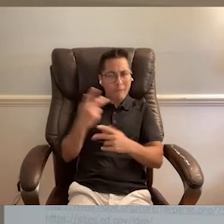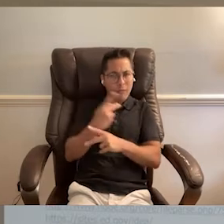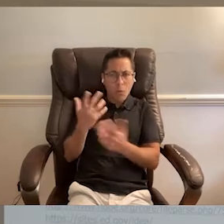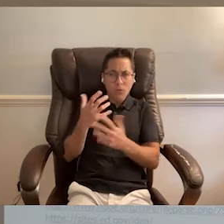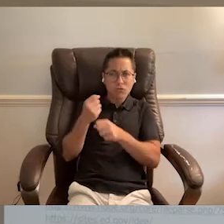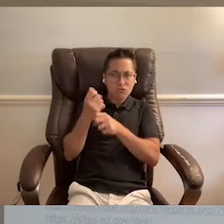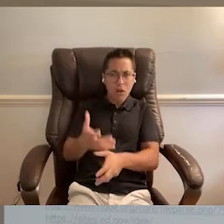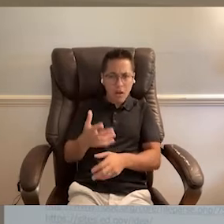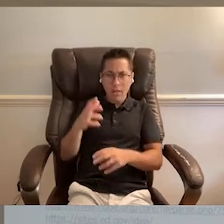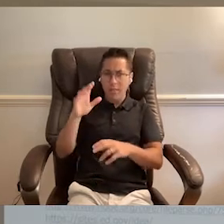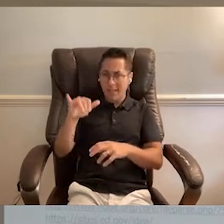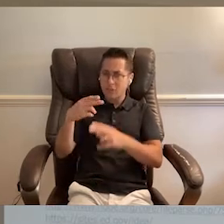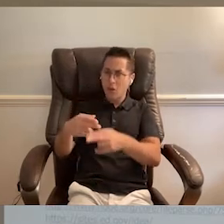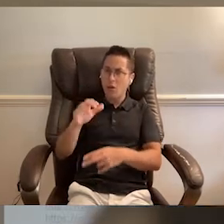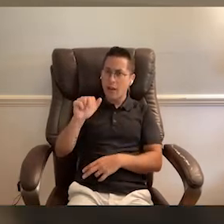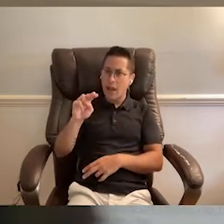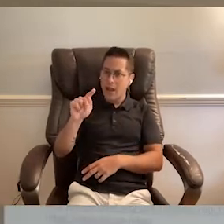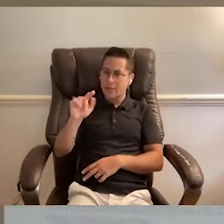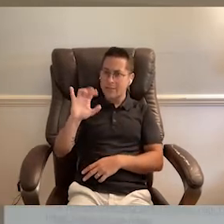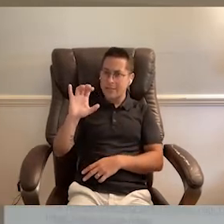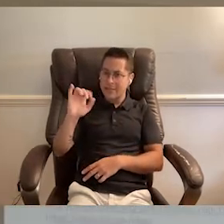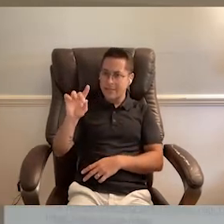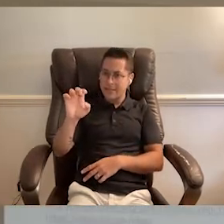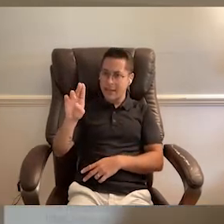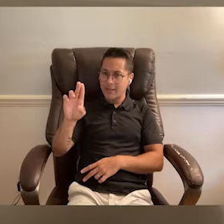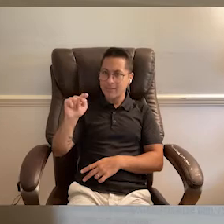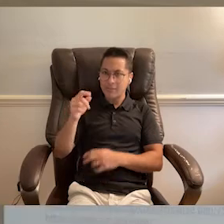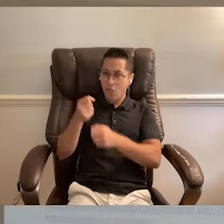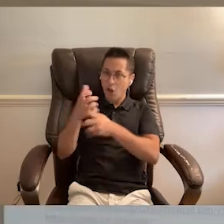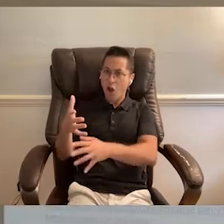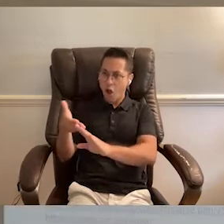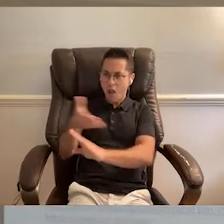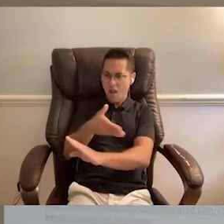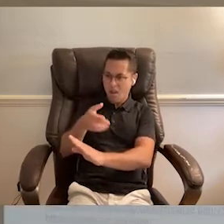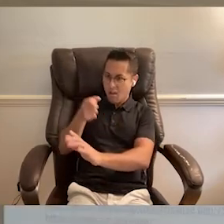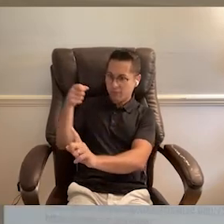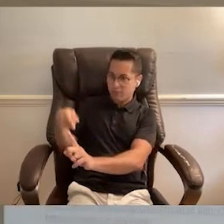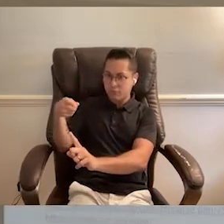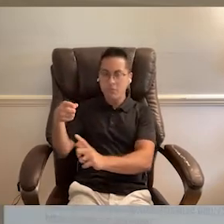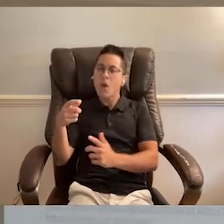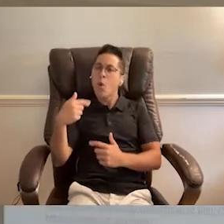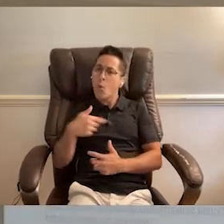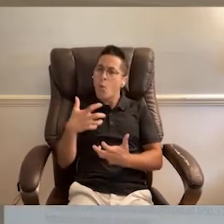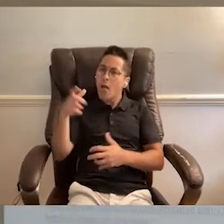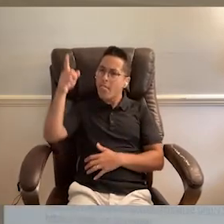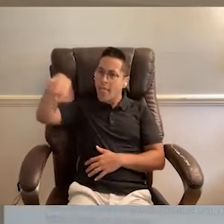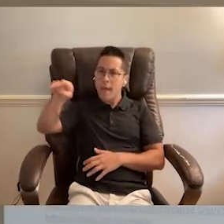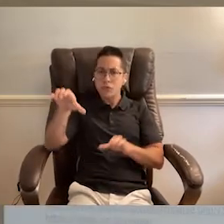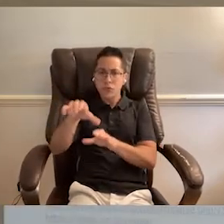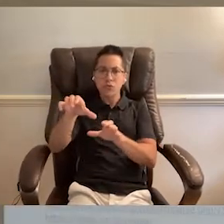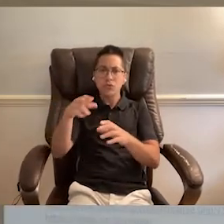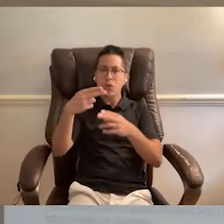antecedent. Okay, the cause is an antecedent, and you would want them to do what's called a functional